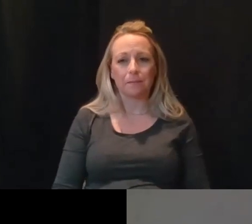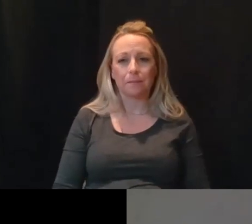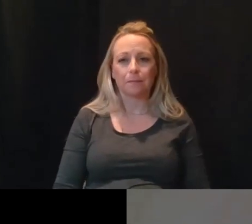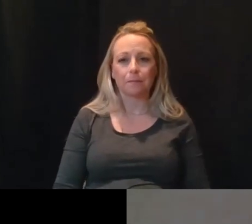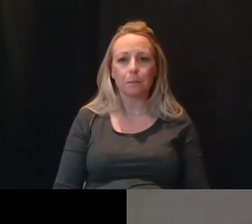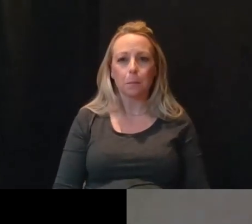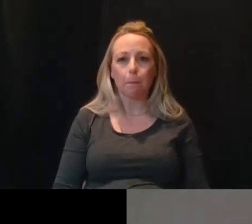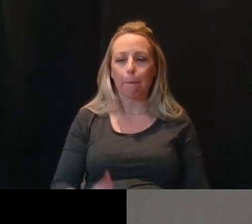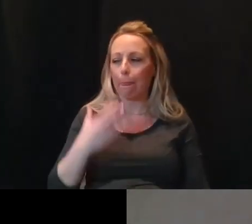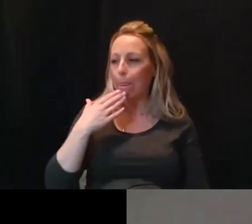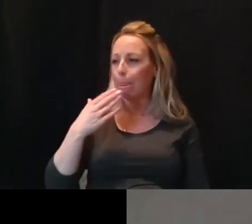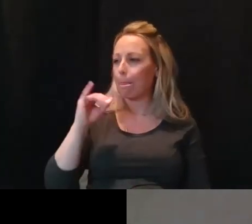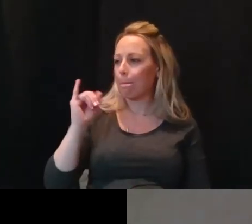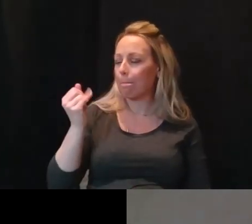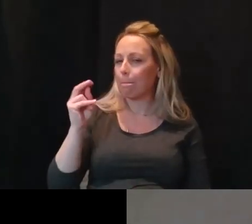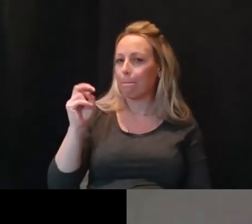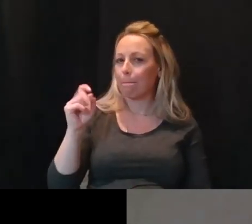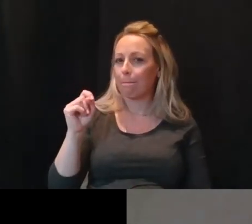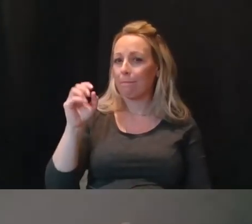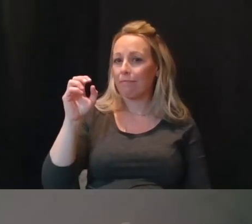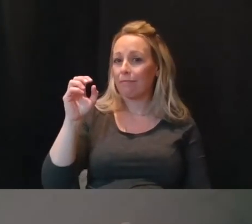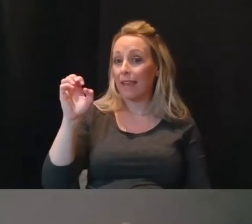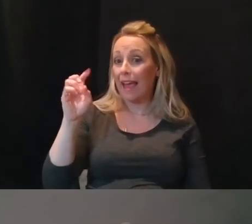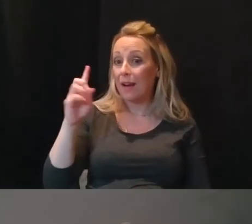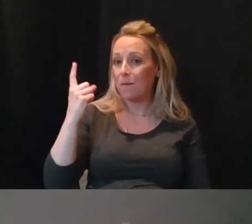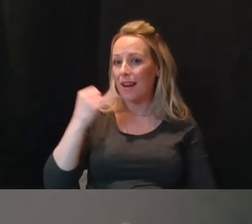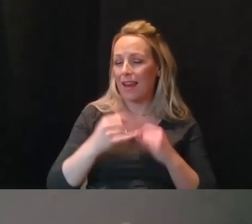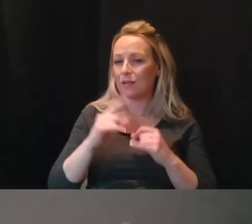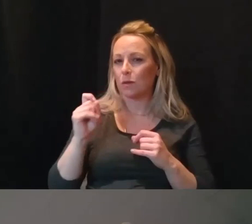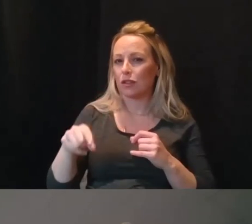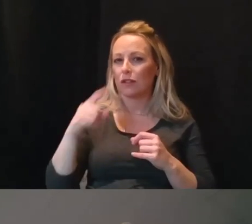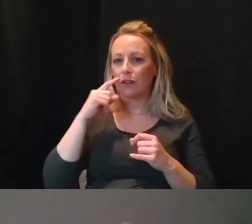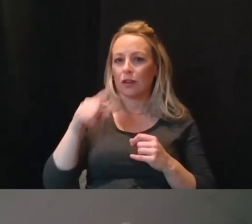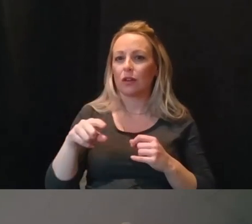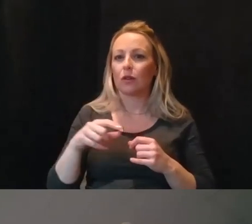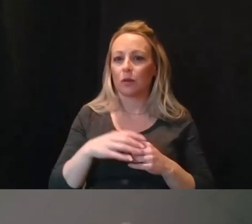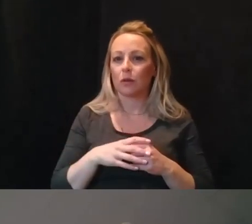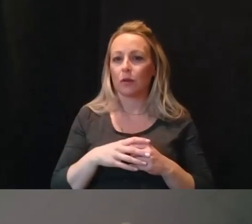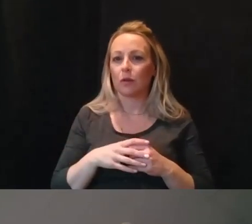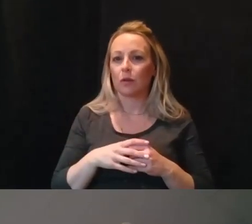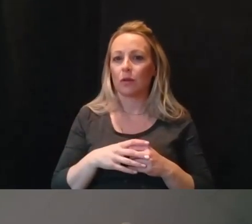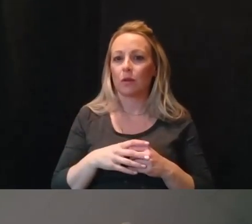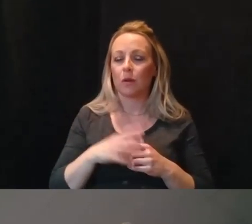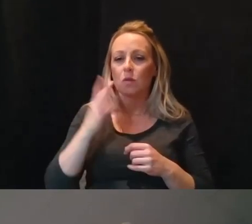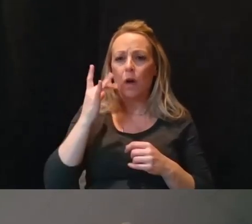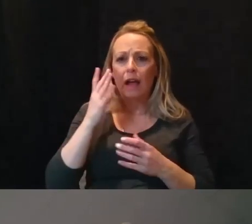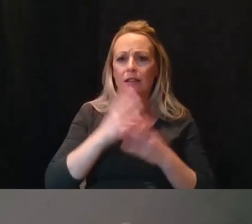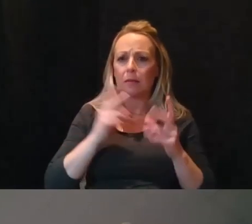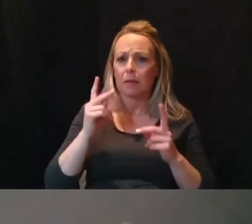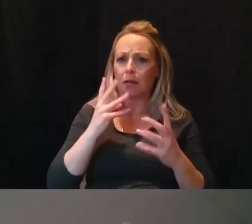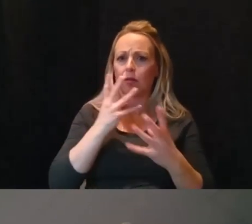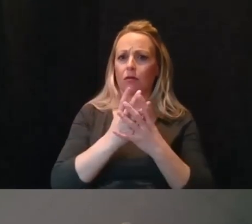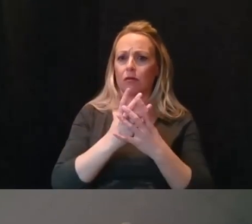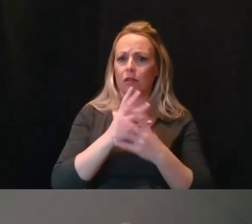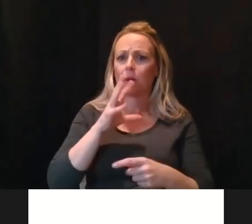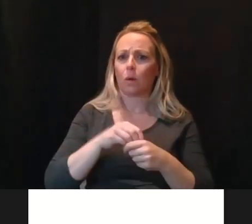Thanks, Janet. Ed, we have one last question for you here. And this was why incarcerated individuals are included in phase